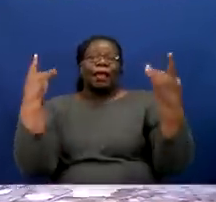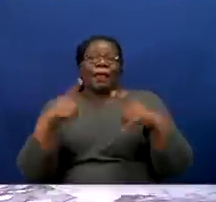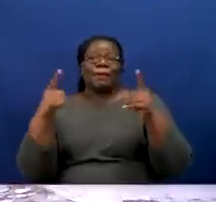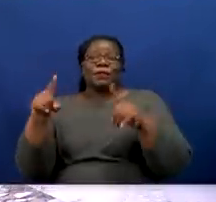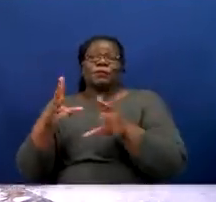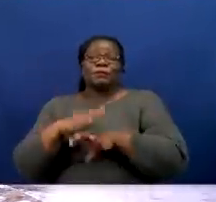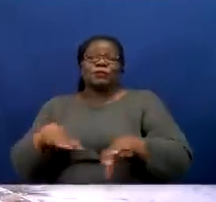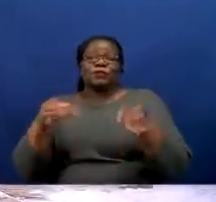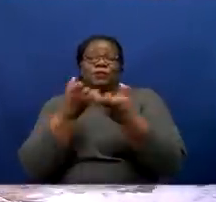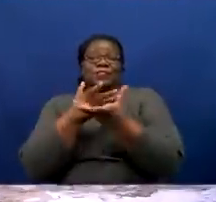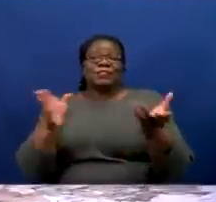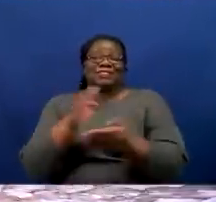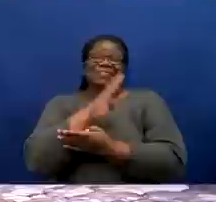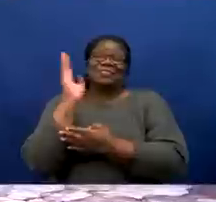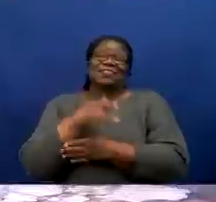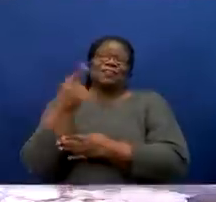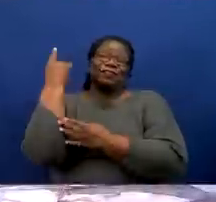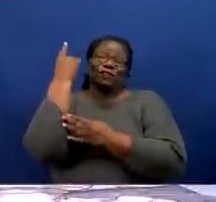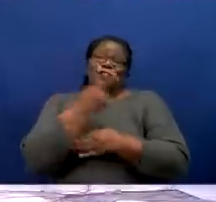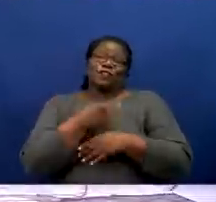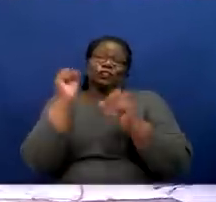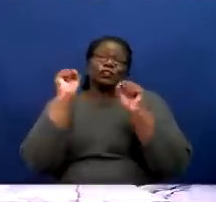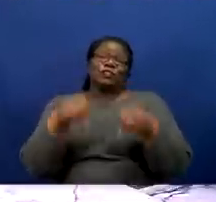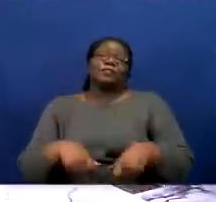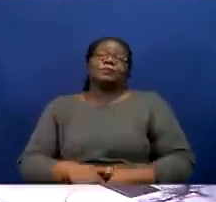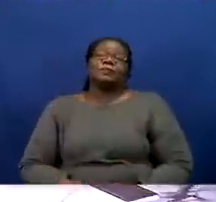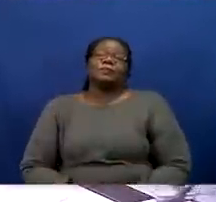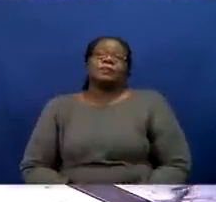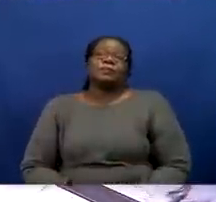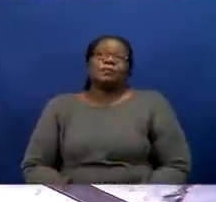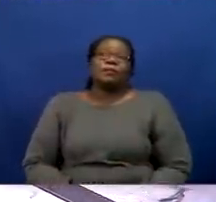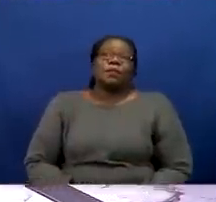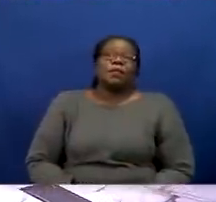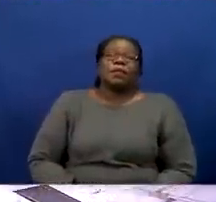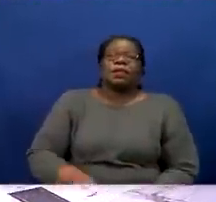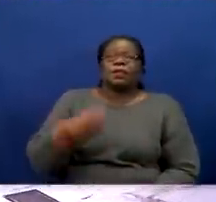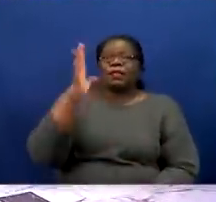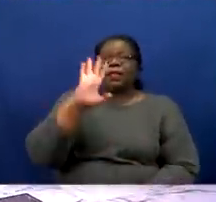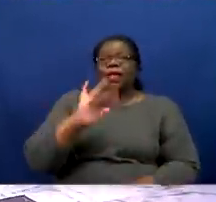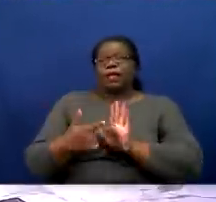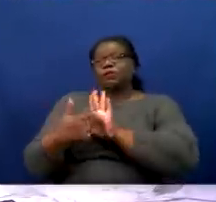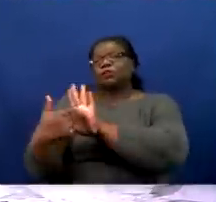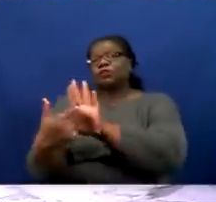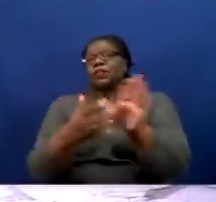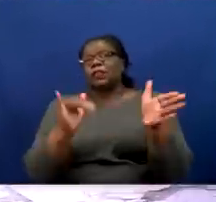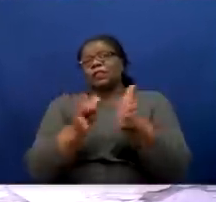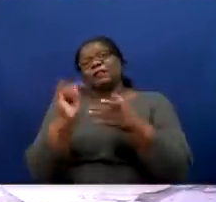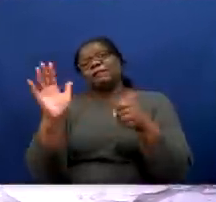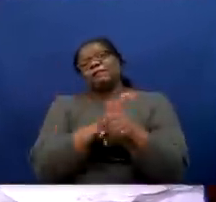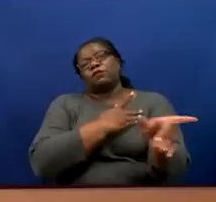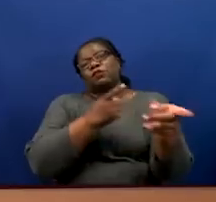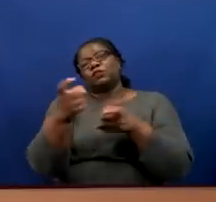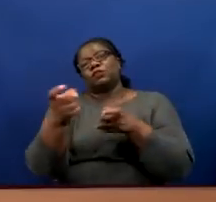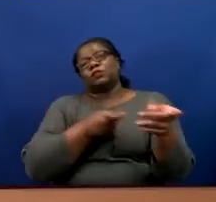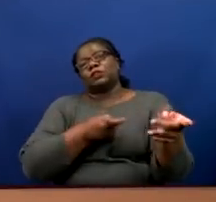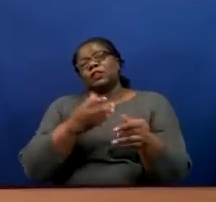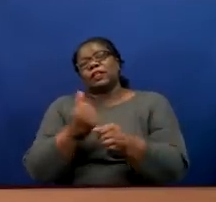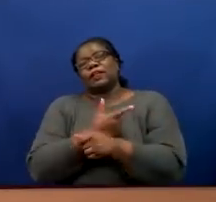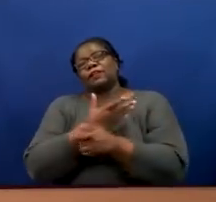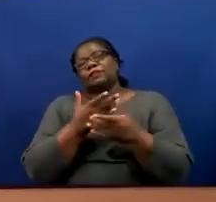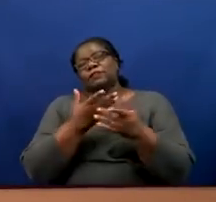to do stuff you never thought you could possibly do, and God will show you that he is in complete control in